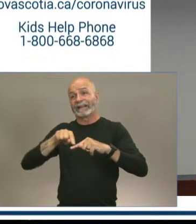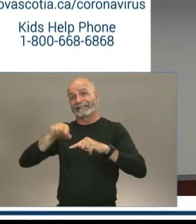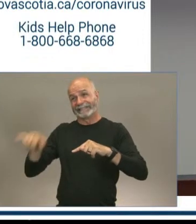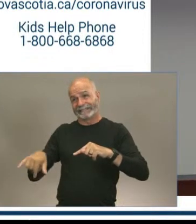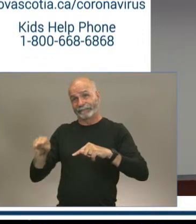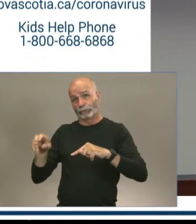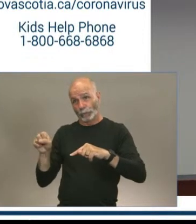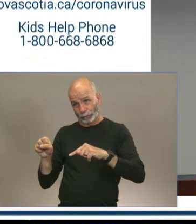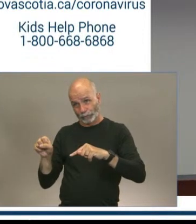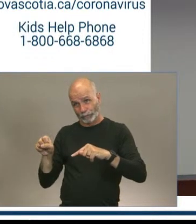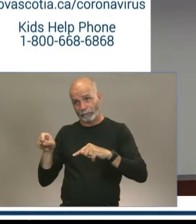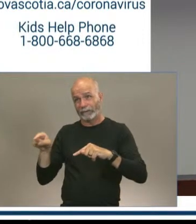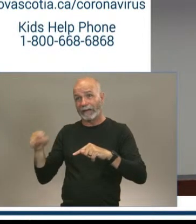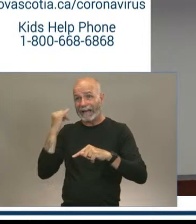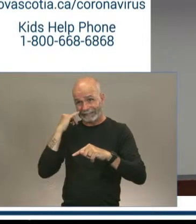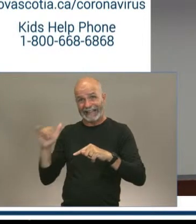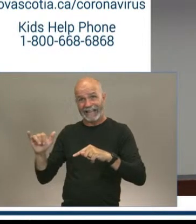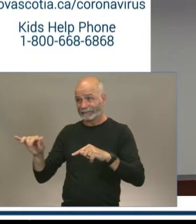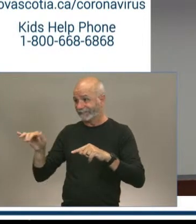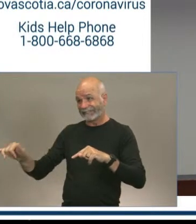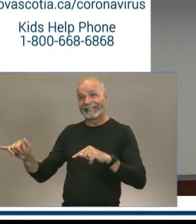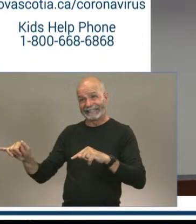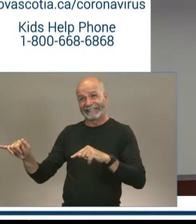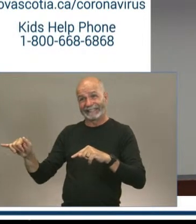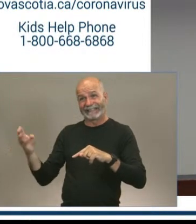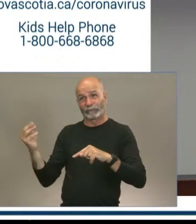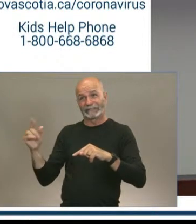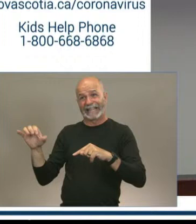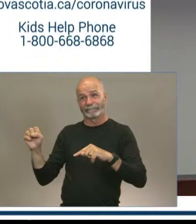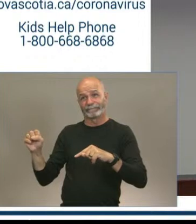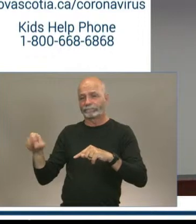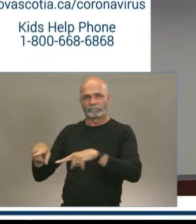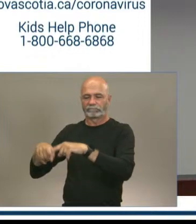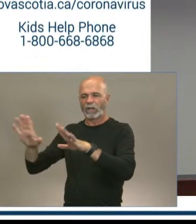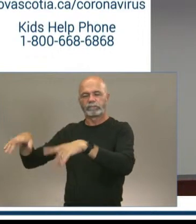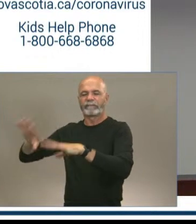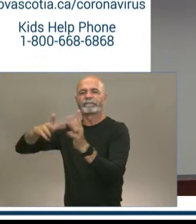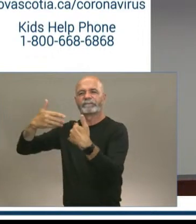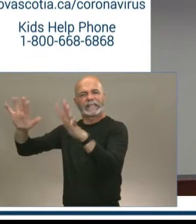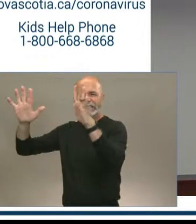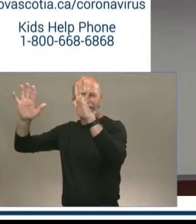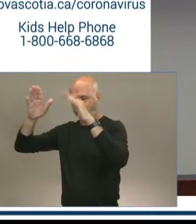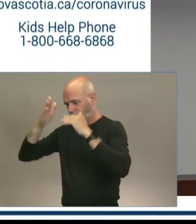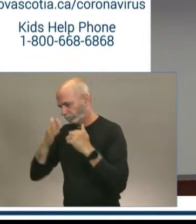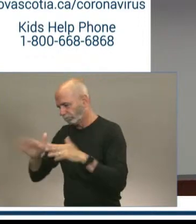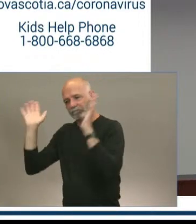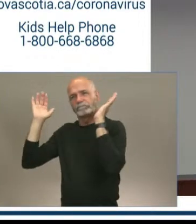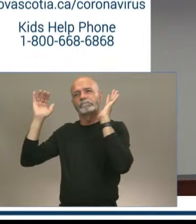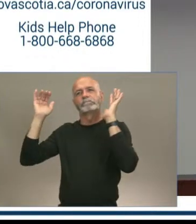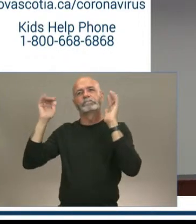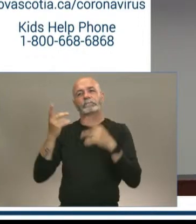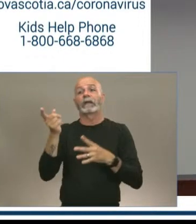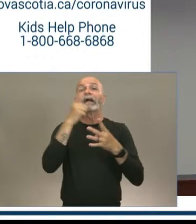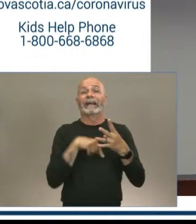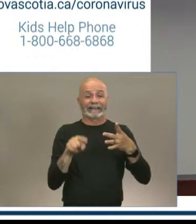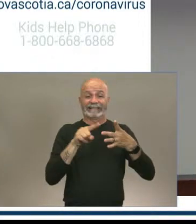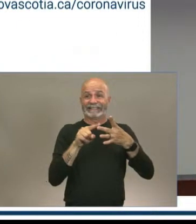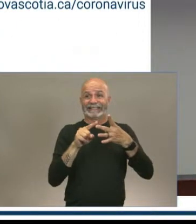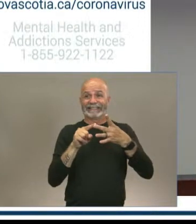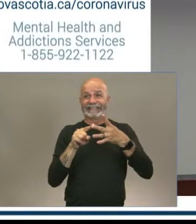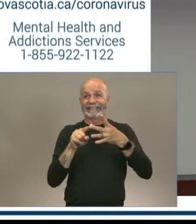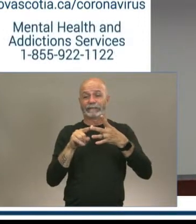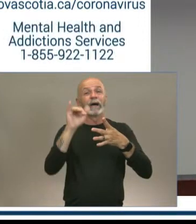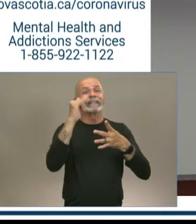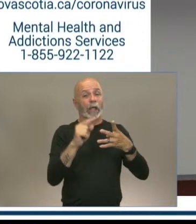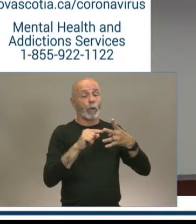stop self-isolating tomorrow morning. And phase 3 is when we open to the rest of Canada, but in a safe and controlled